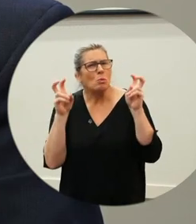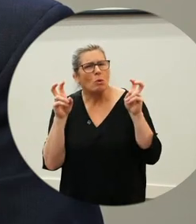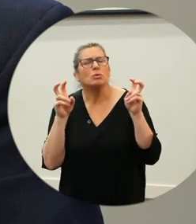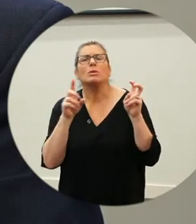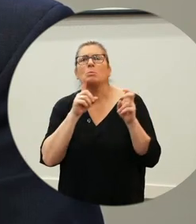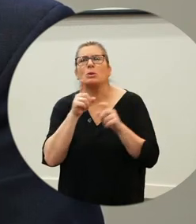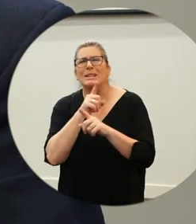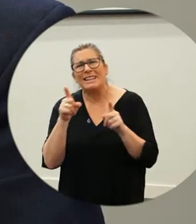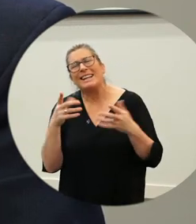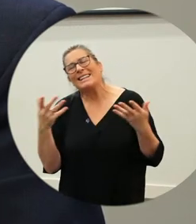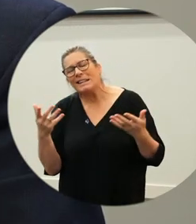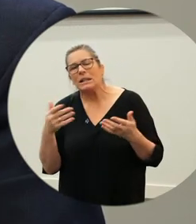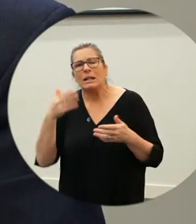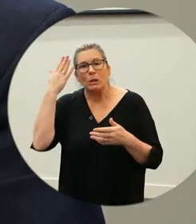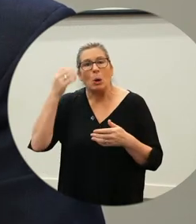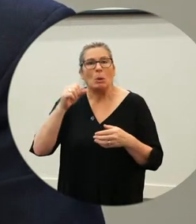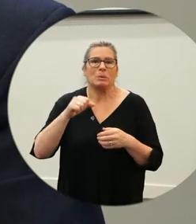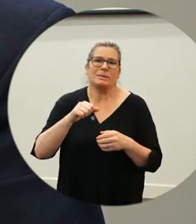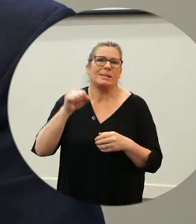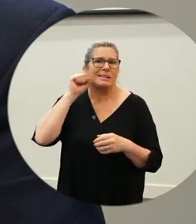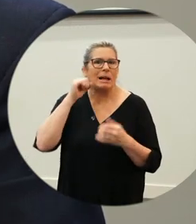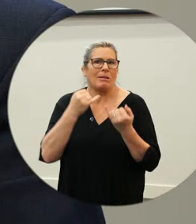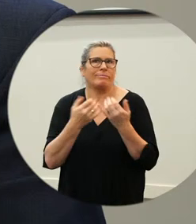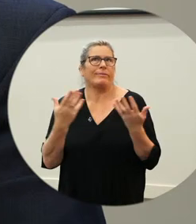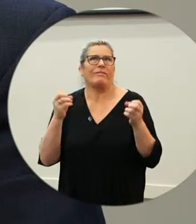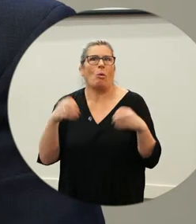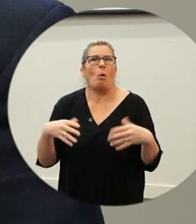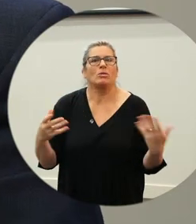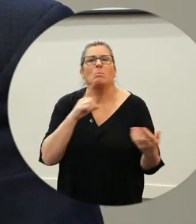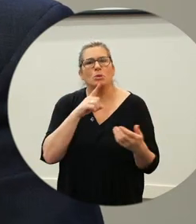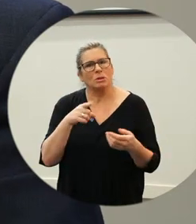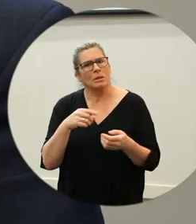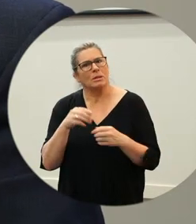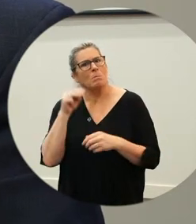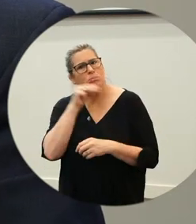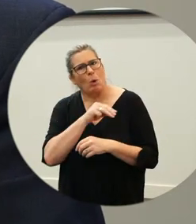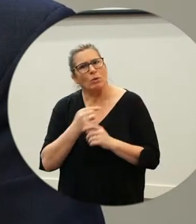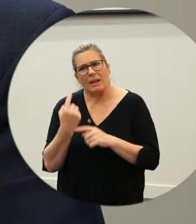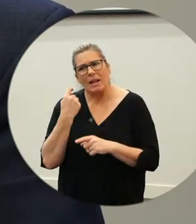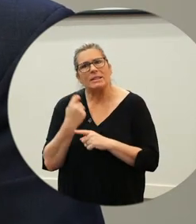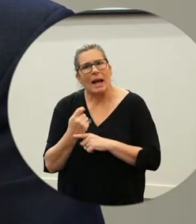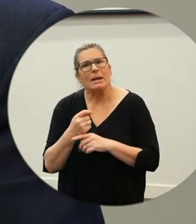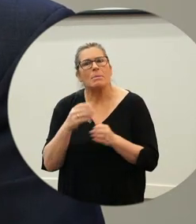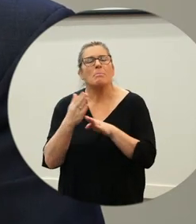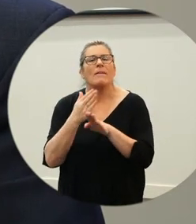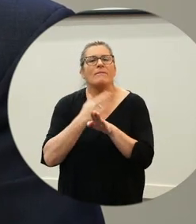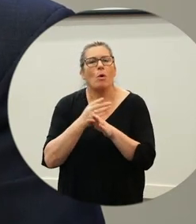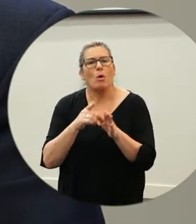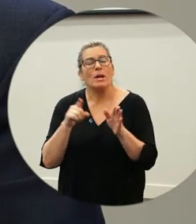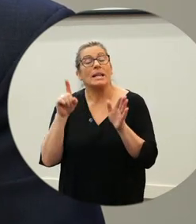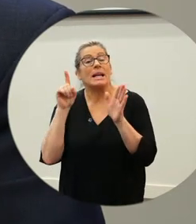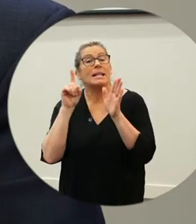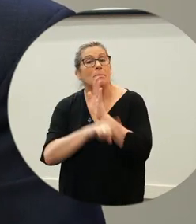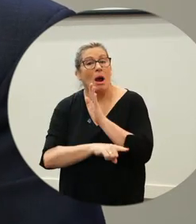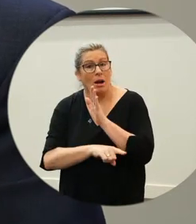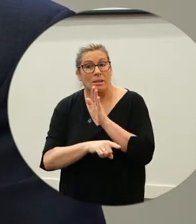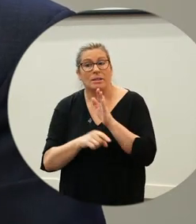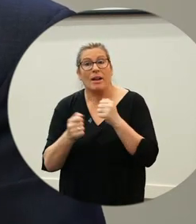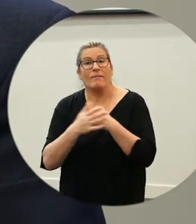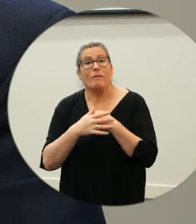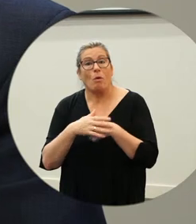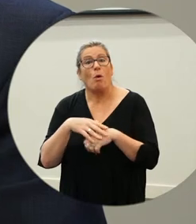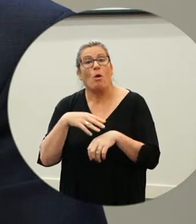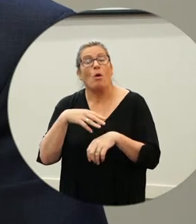almost become cliched, but they are actually, they were relevant. Before he departed, the first